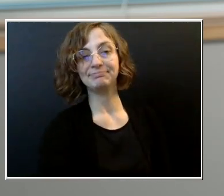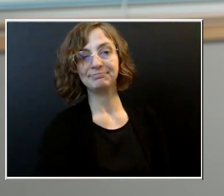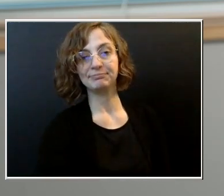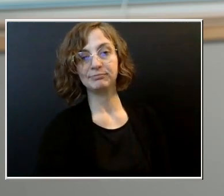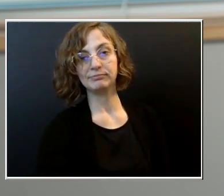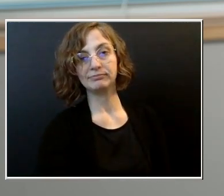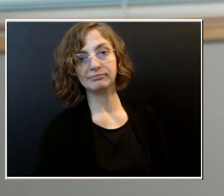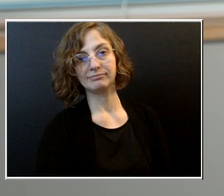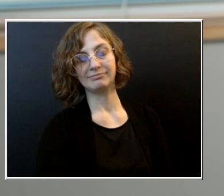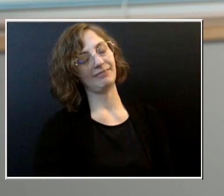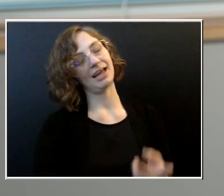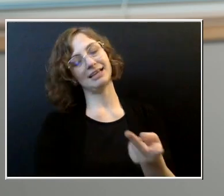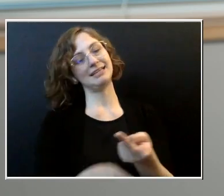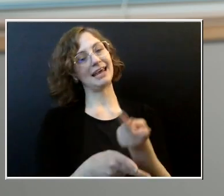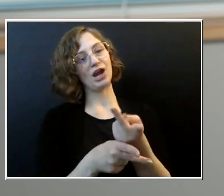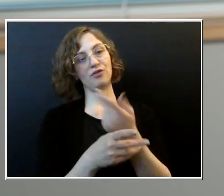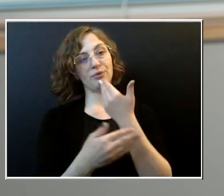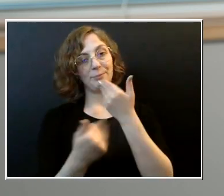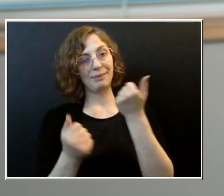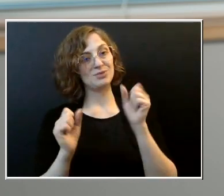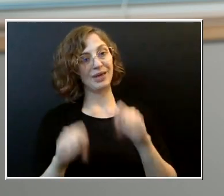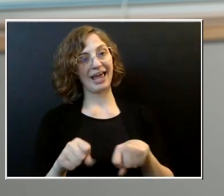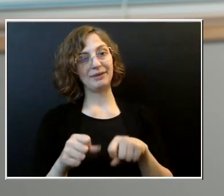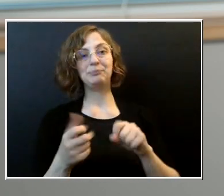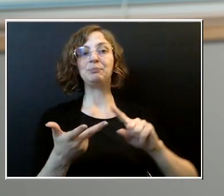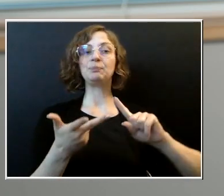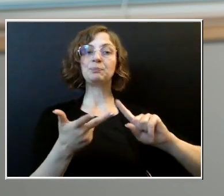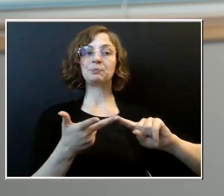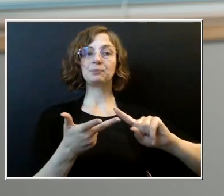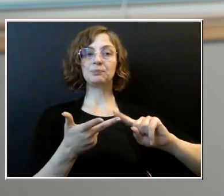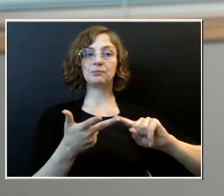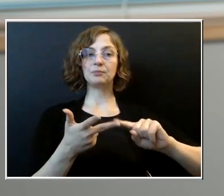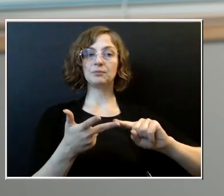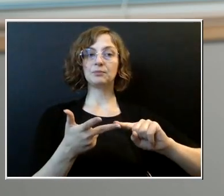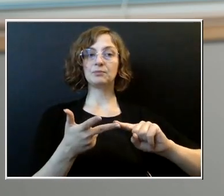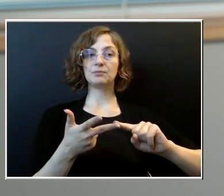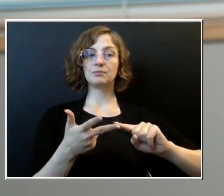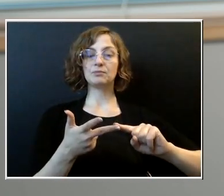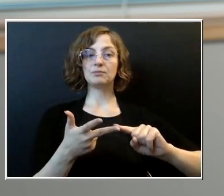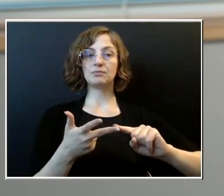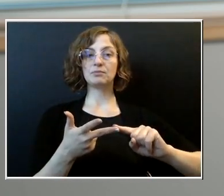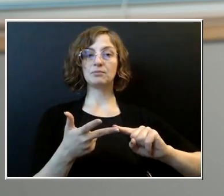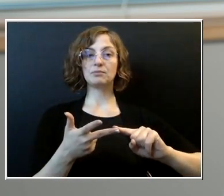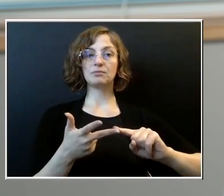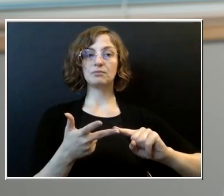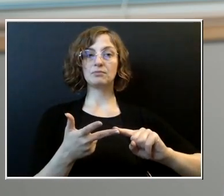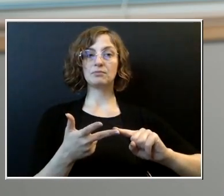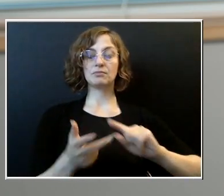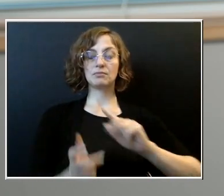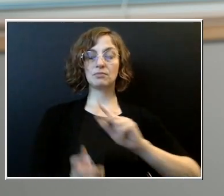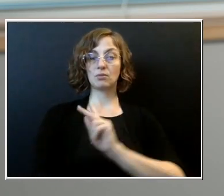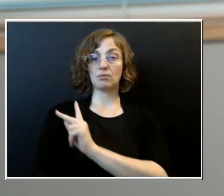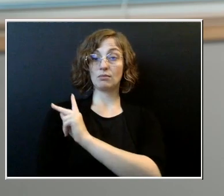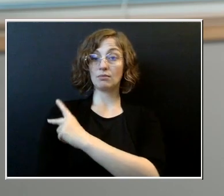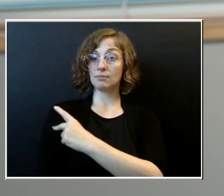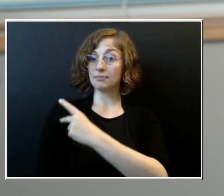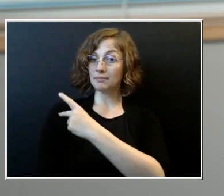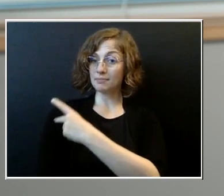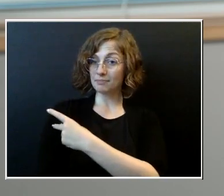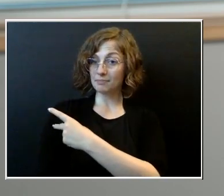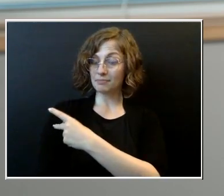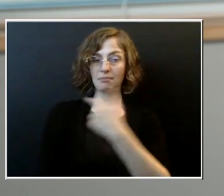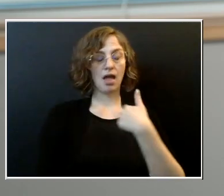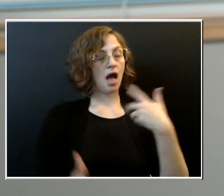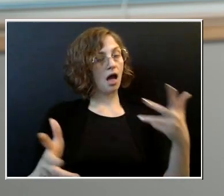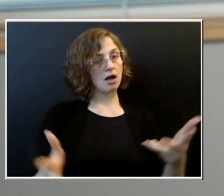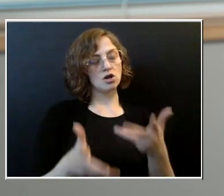in that way. And then third, as a patient, I always encourage my patients to advocate for